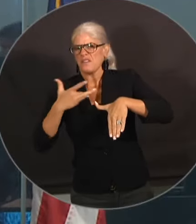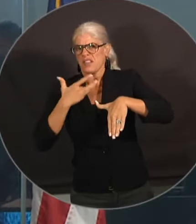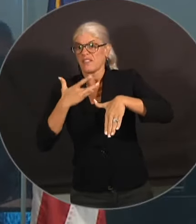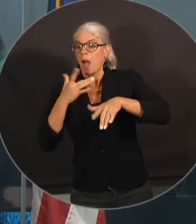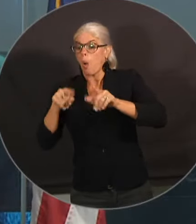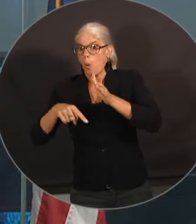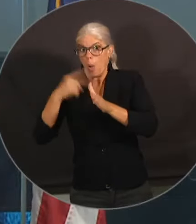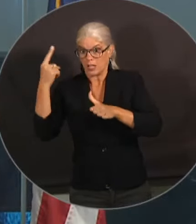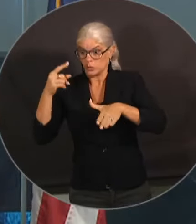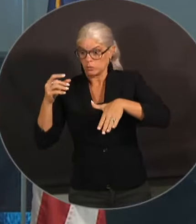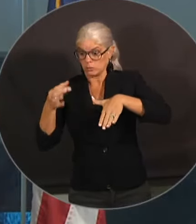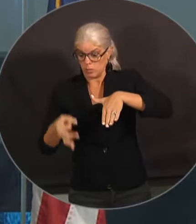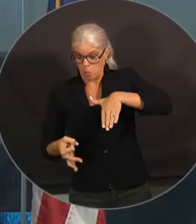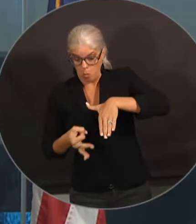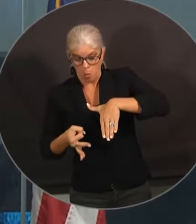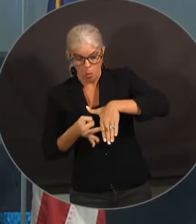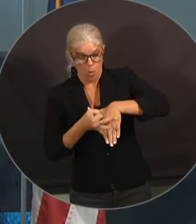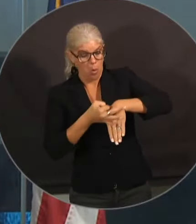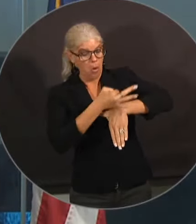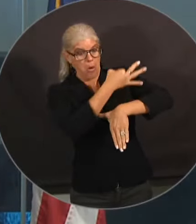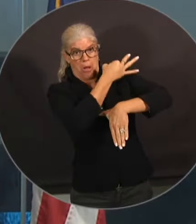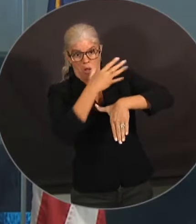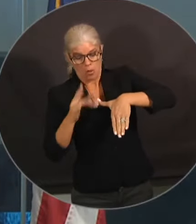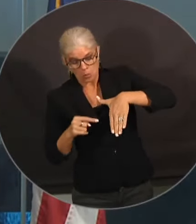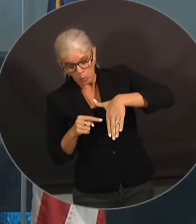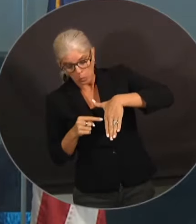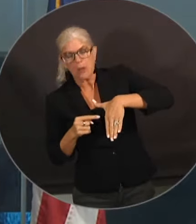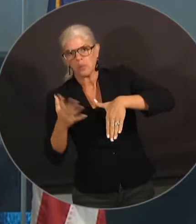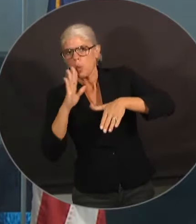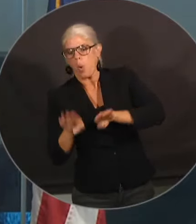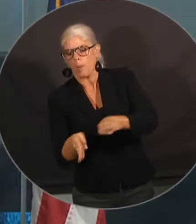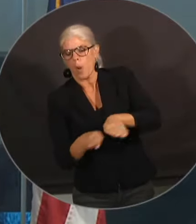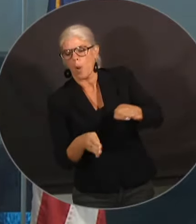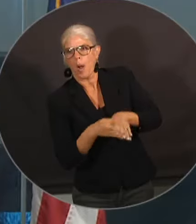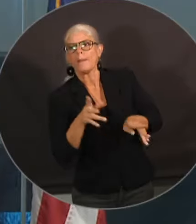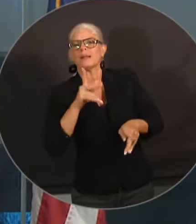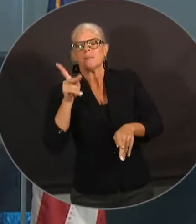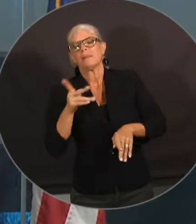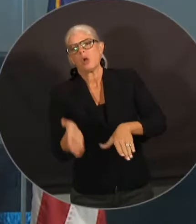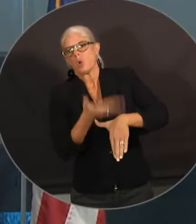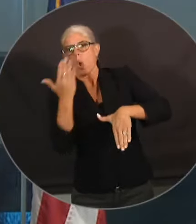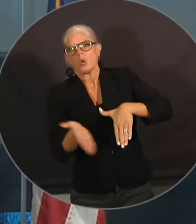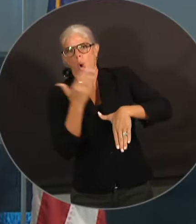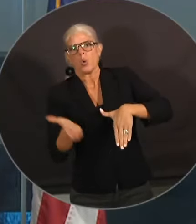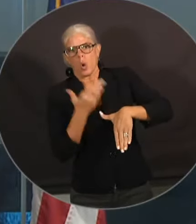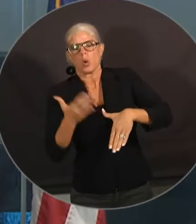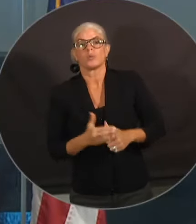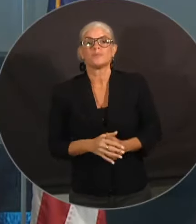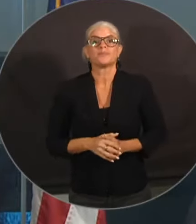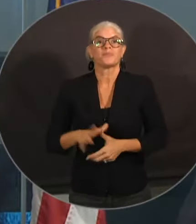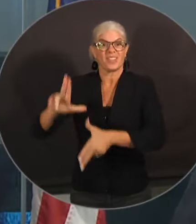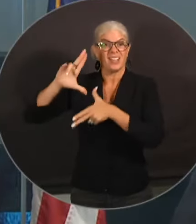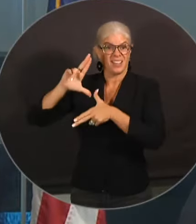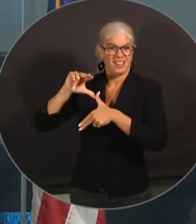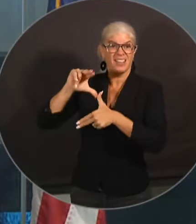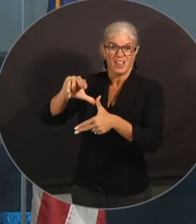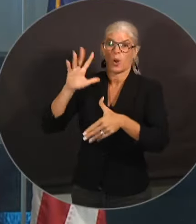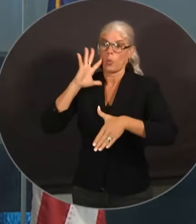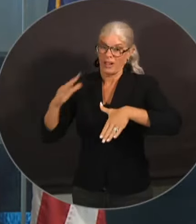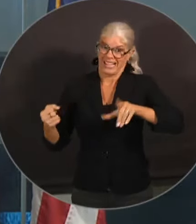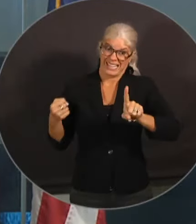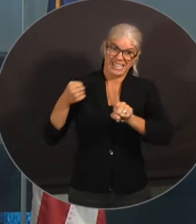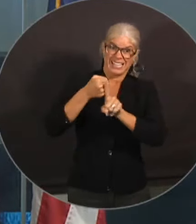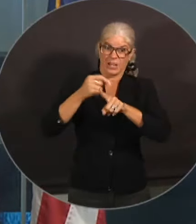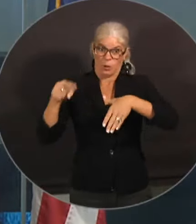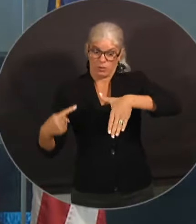passed, and I know the people in Tallahassee are going to try to be doing that as well. Now, the storm is going to make landfall this evening. It